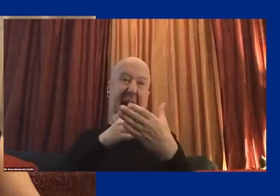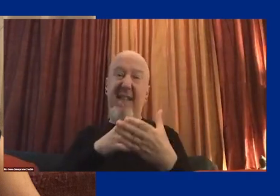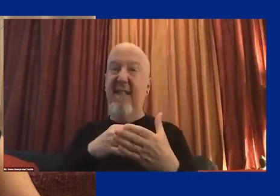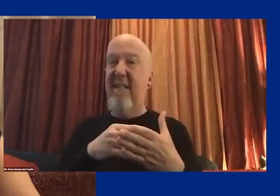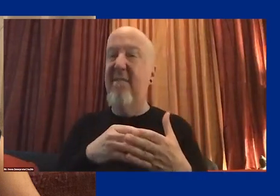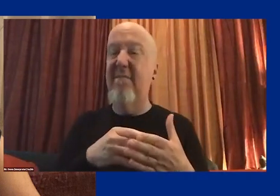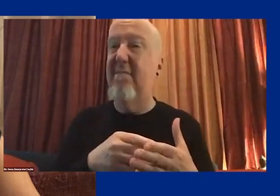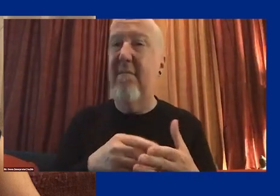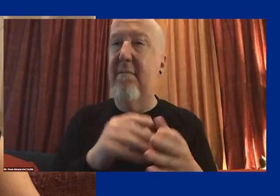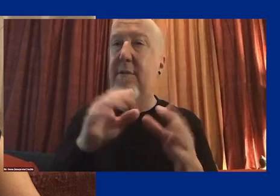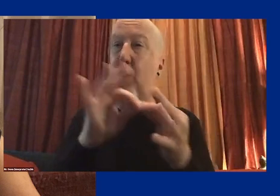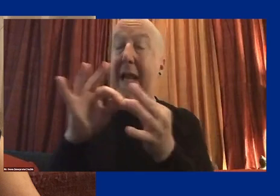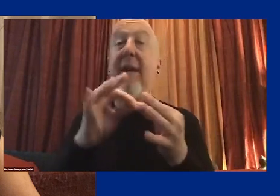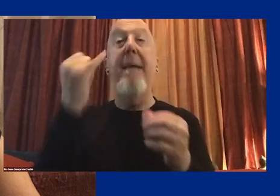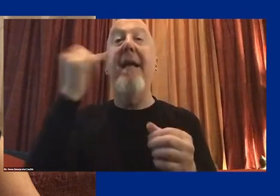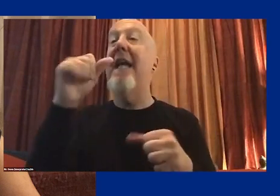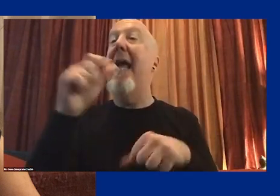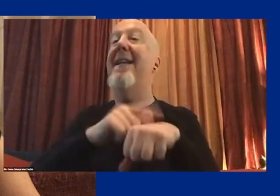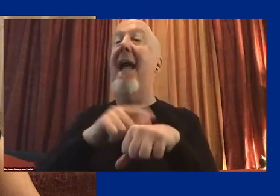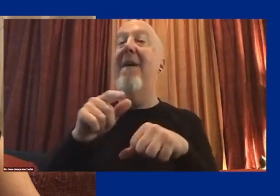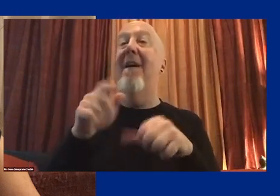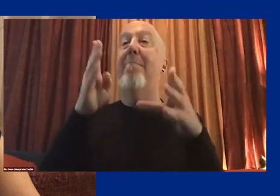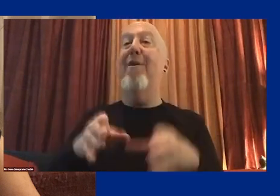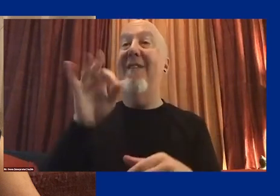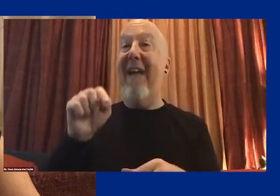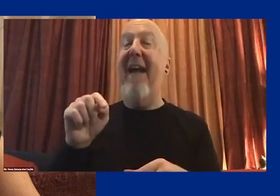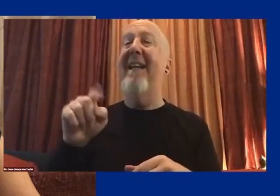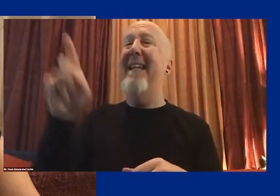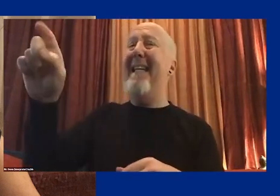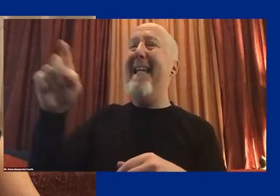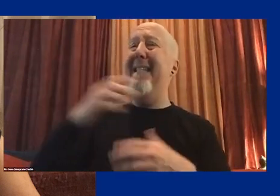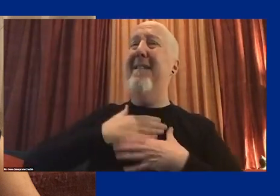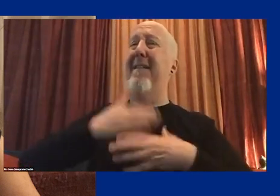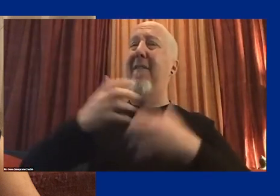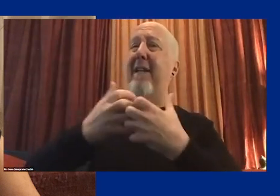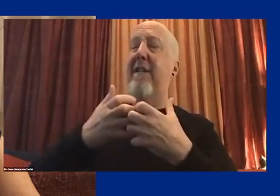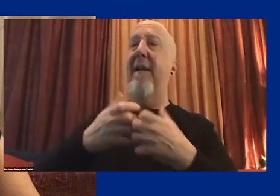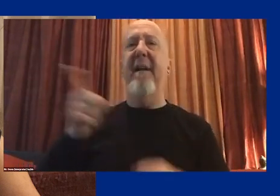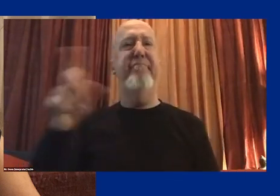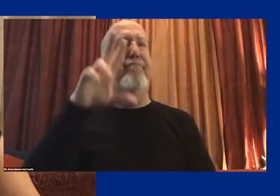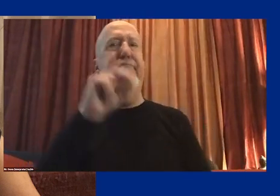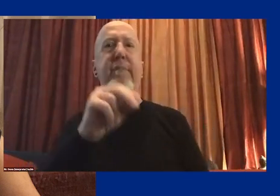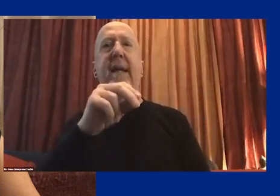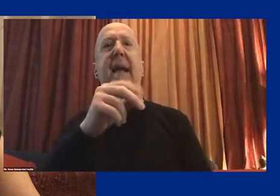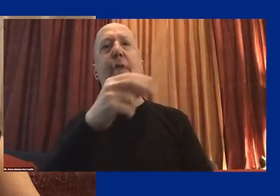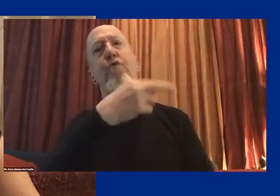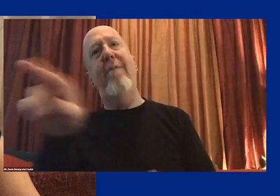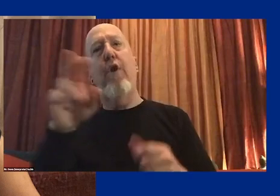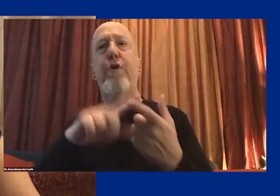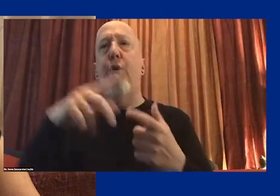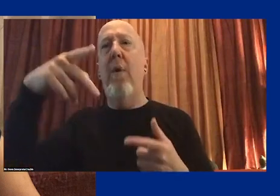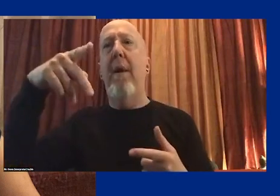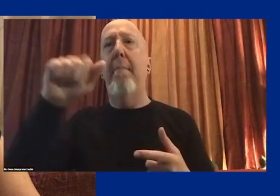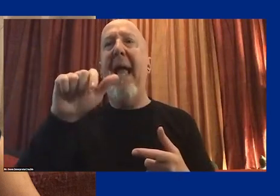fat person needs a ventilator, you say no, and you send them to the palliative care ward instead. Every time a